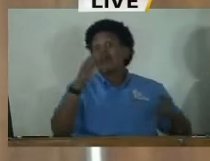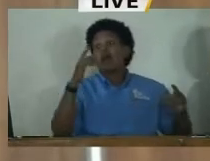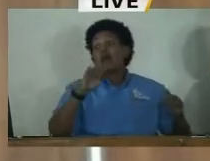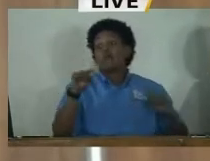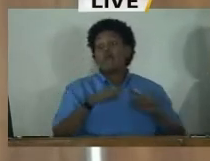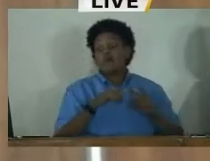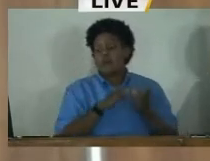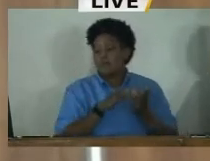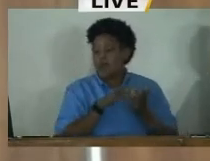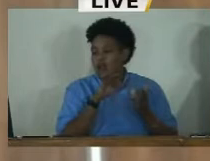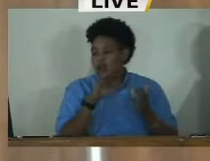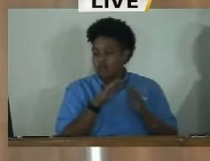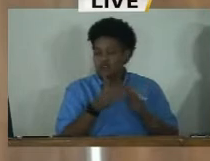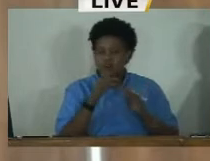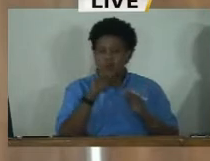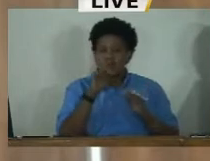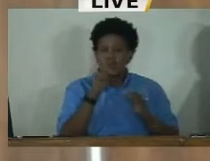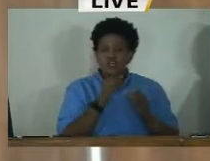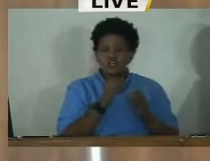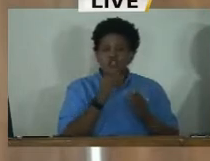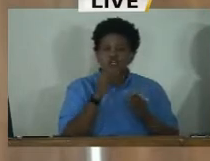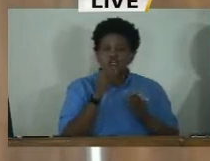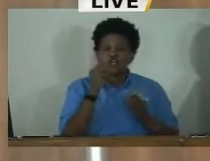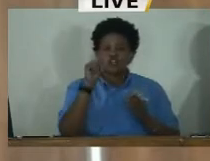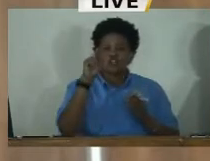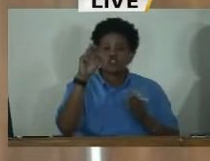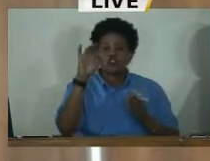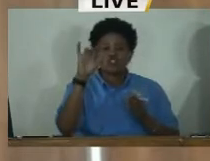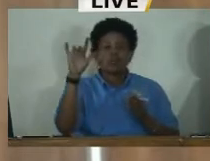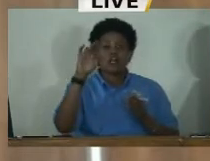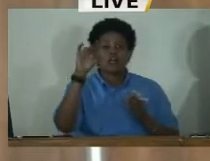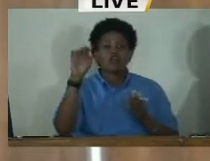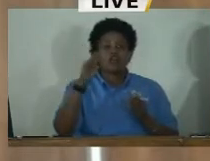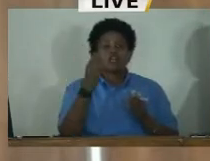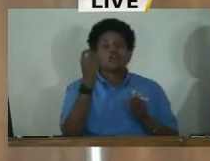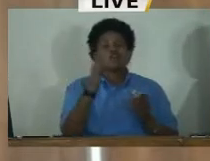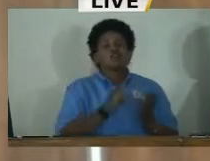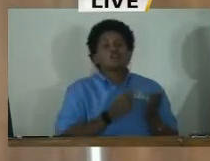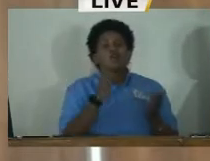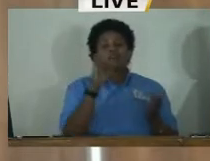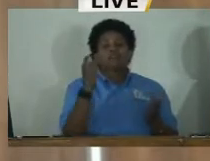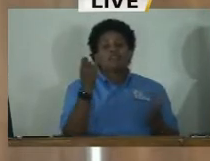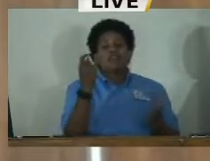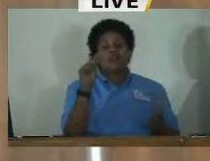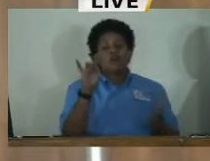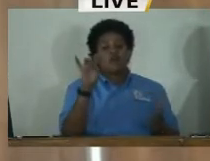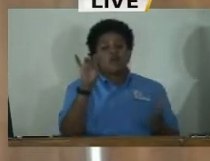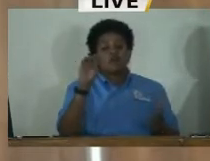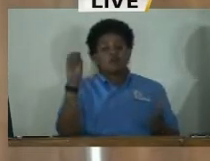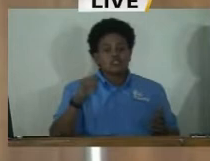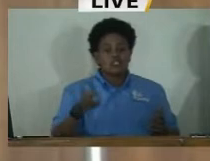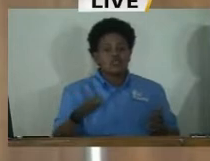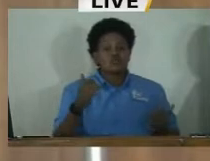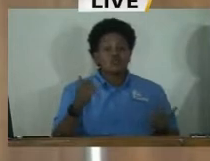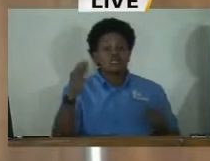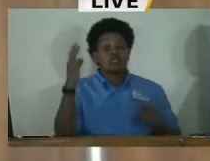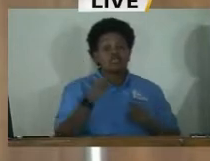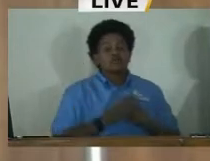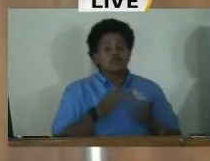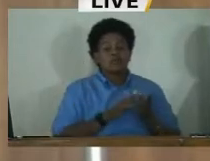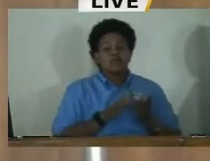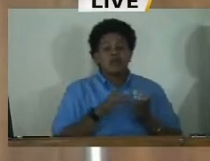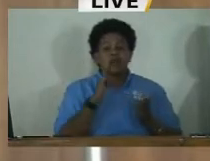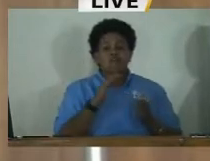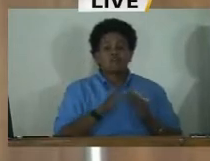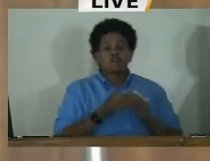the Bank of Jamaica Treasury bill rate was in double digits at 11.88%. Today, the 6-month Bank of Jamaica Treasury bill rate